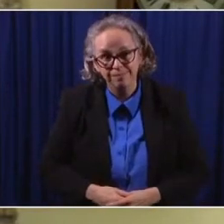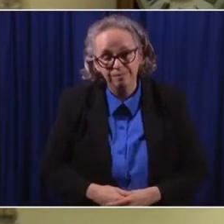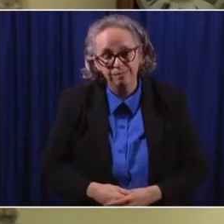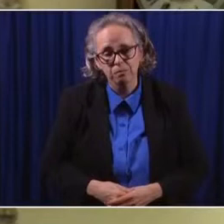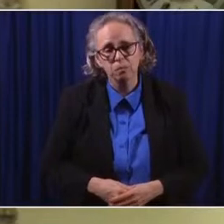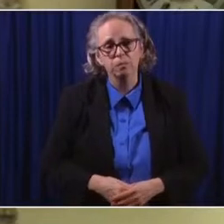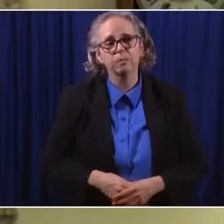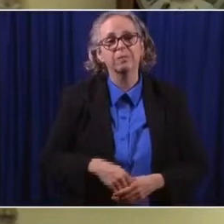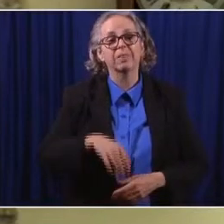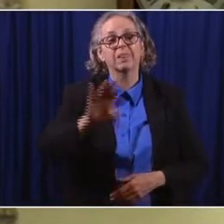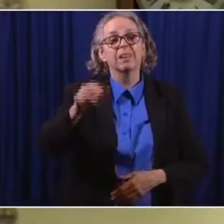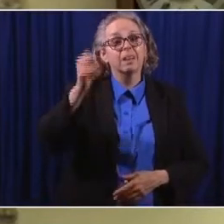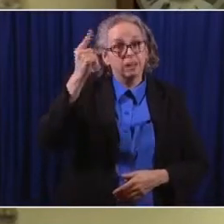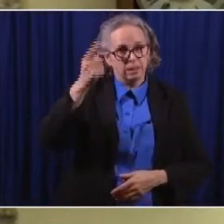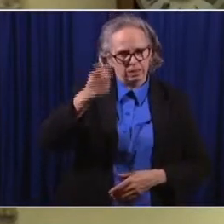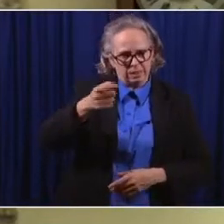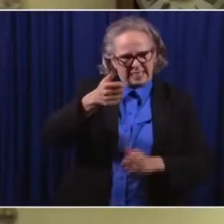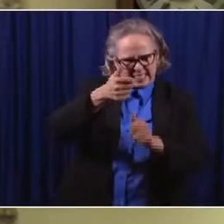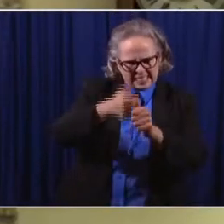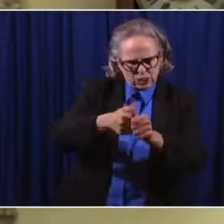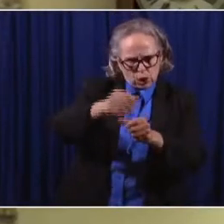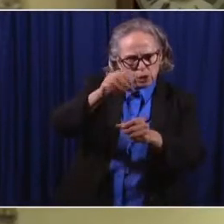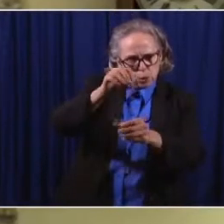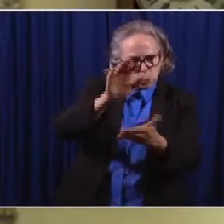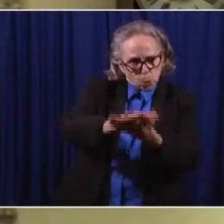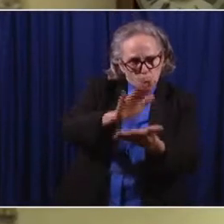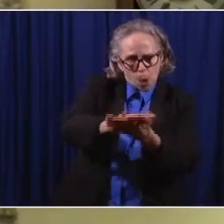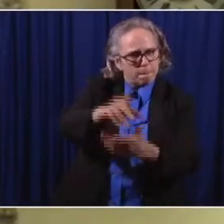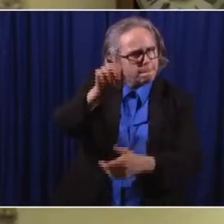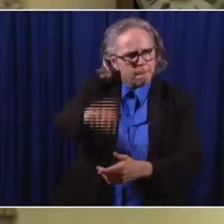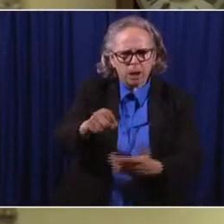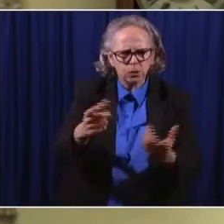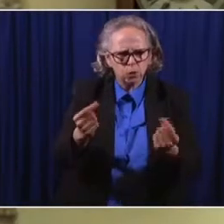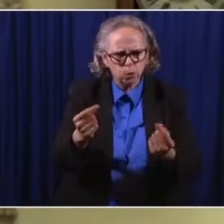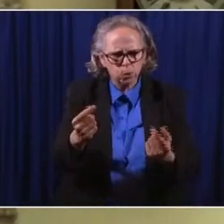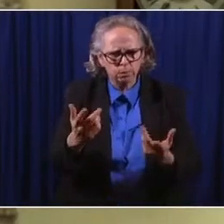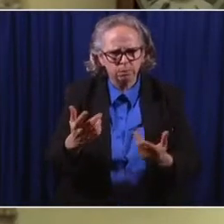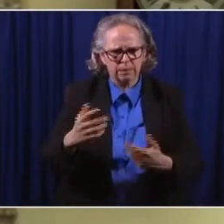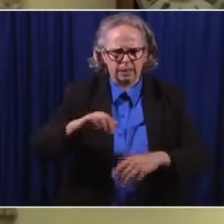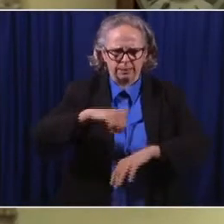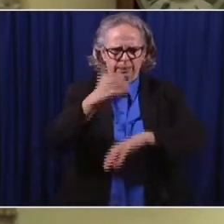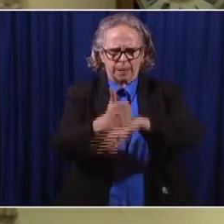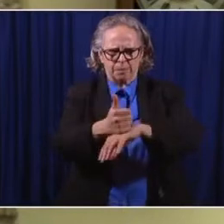to facilitate the reporting of case information, and upon request, schools